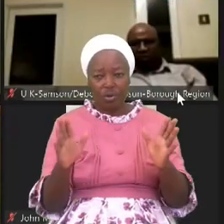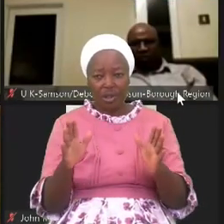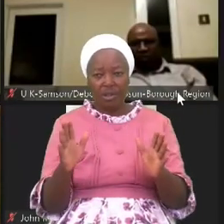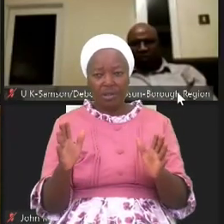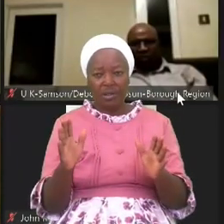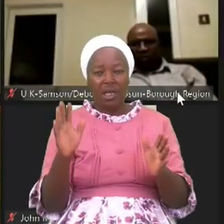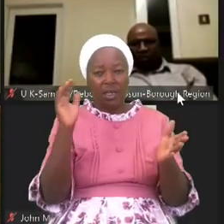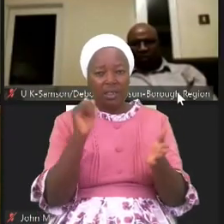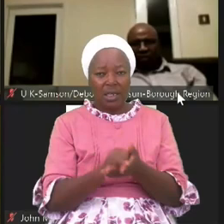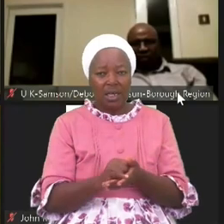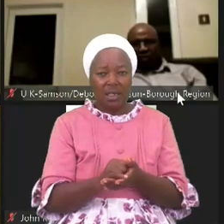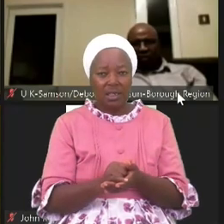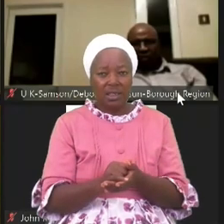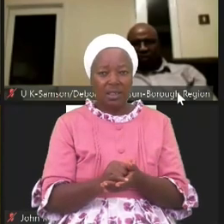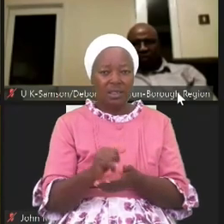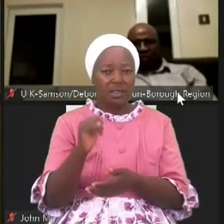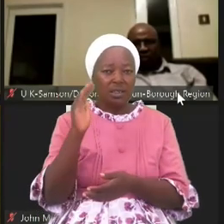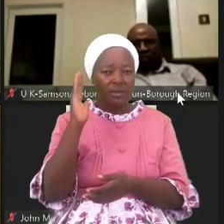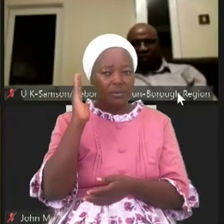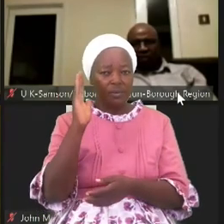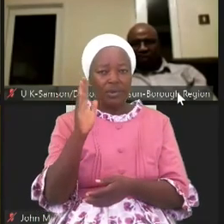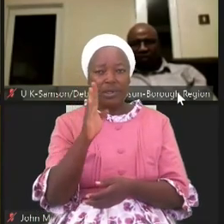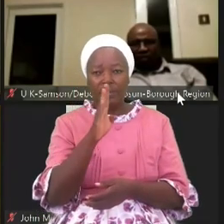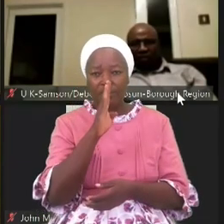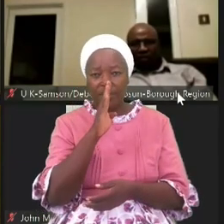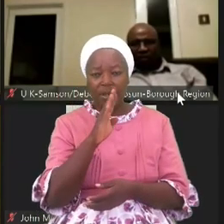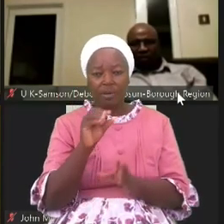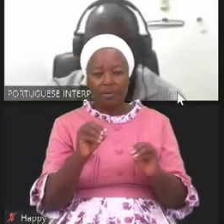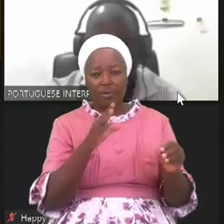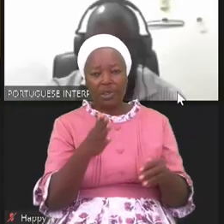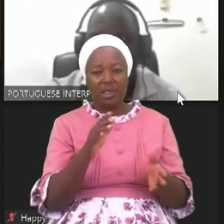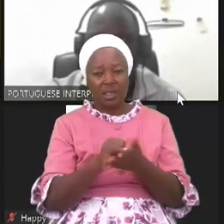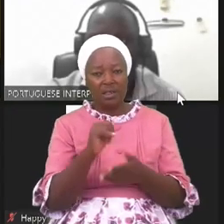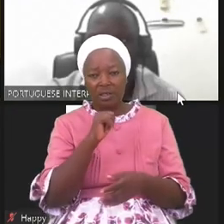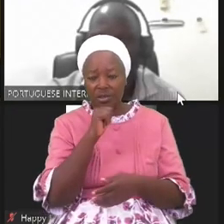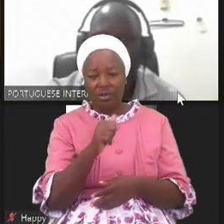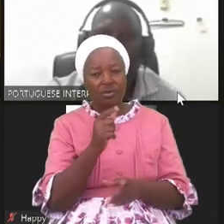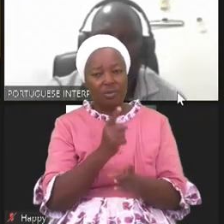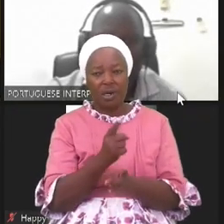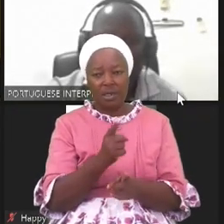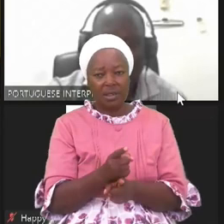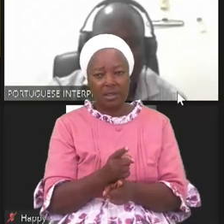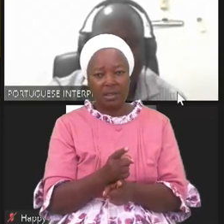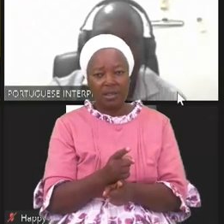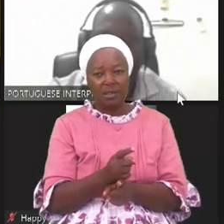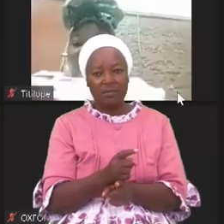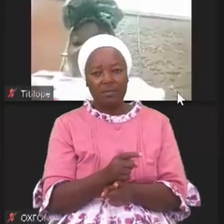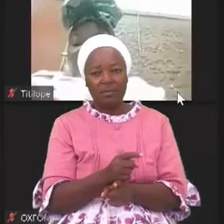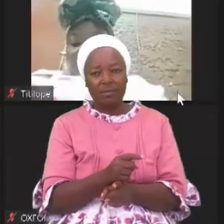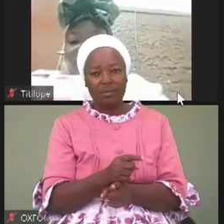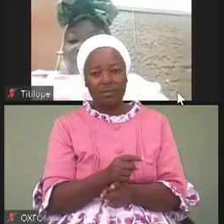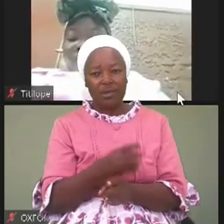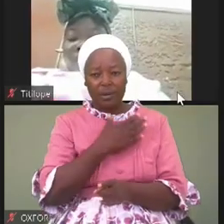put there that is not the right thing. Just give them your correct name, your correct address,